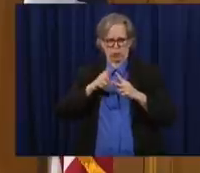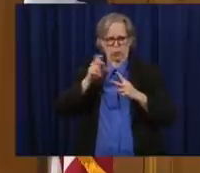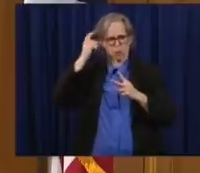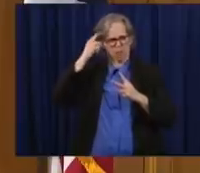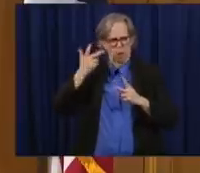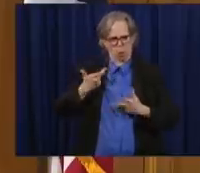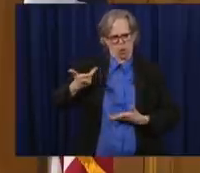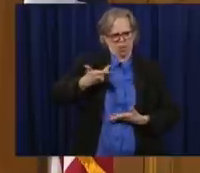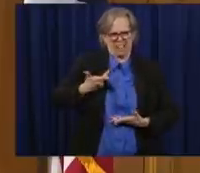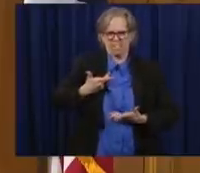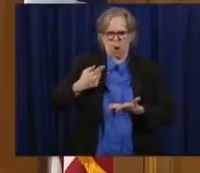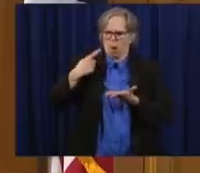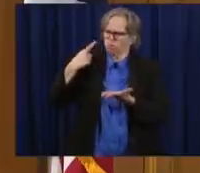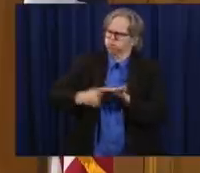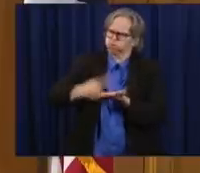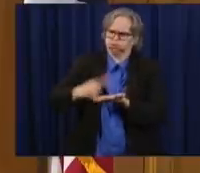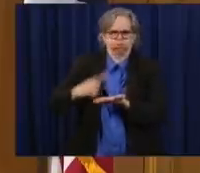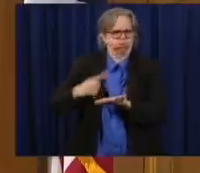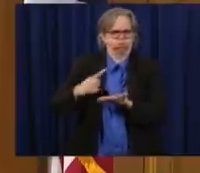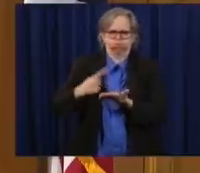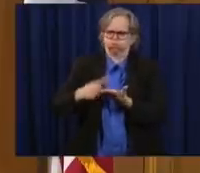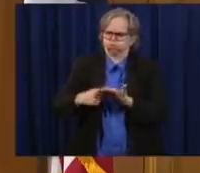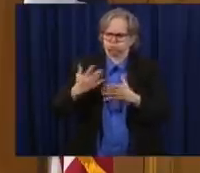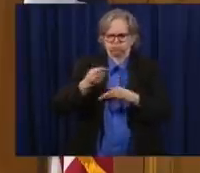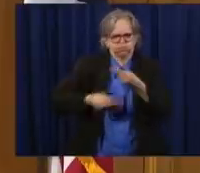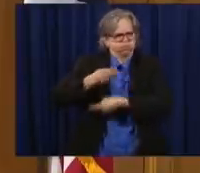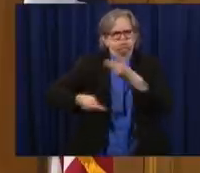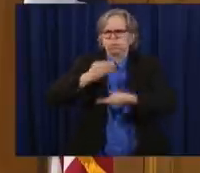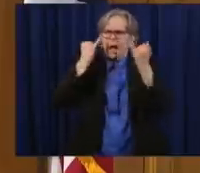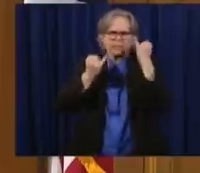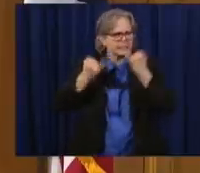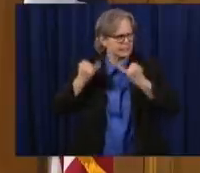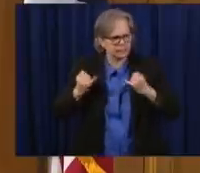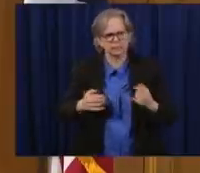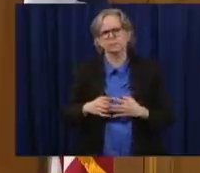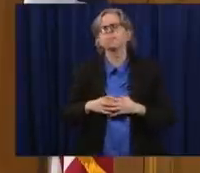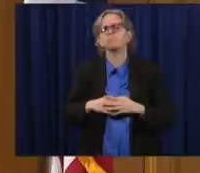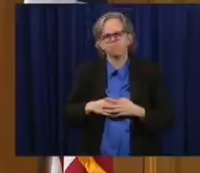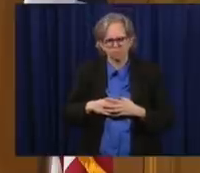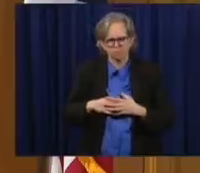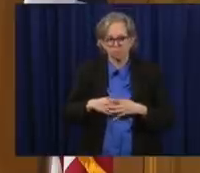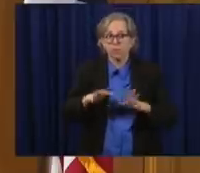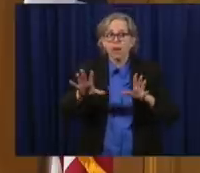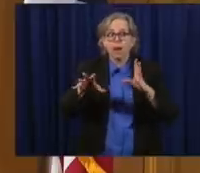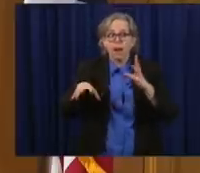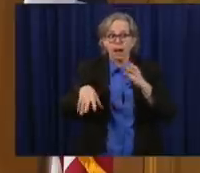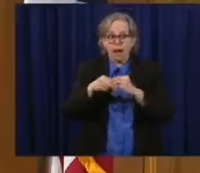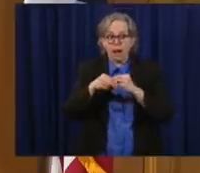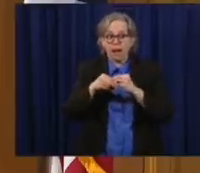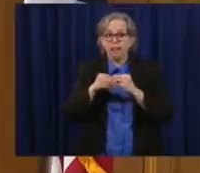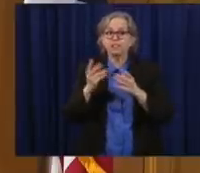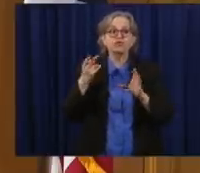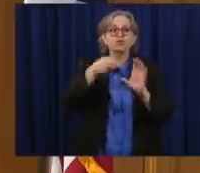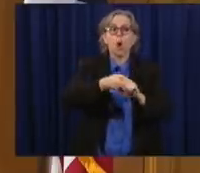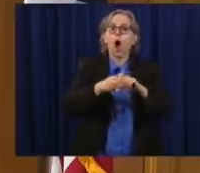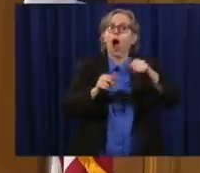departments are comparing notes as we go forward. We are also in another group of mostly Great Lakes states, I guess